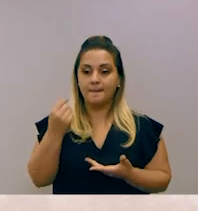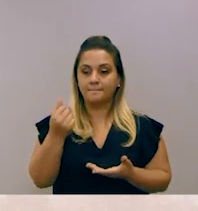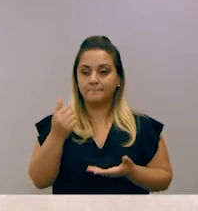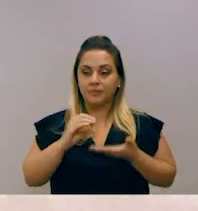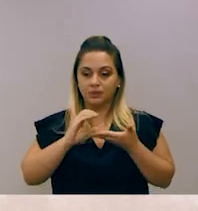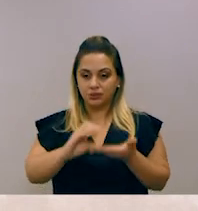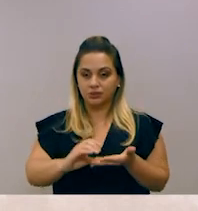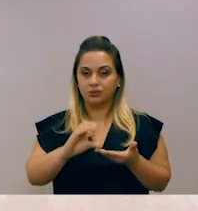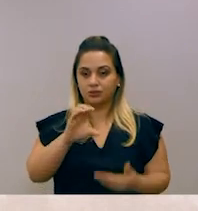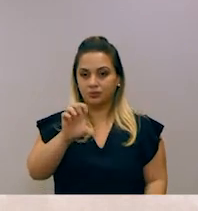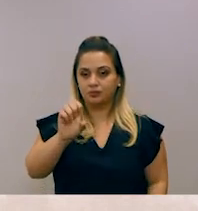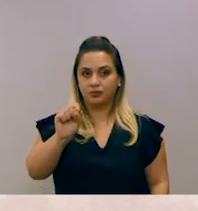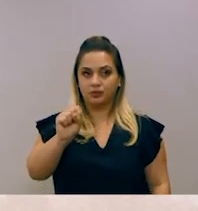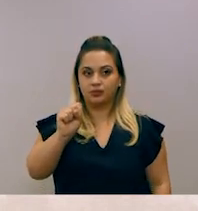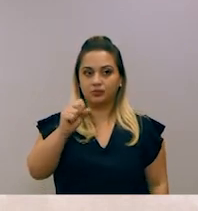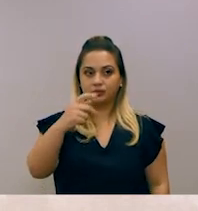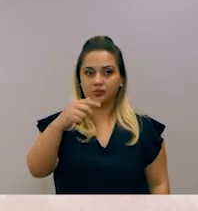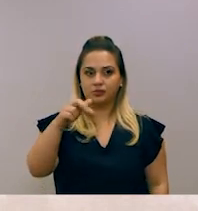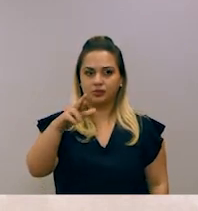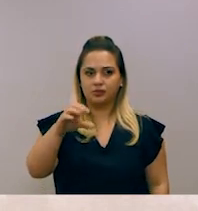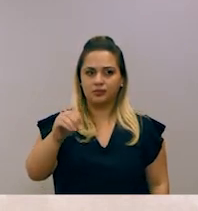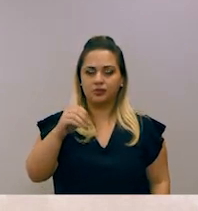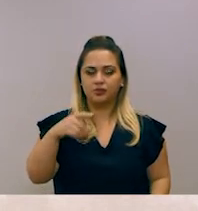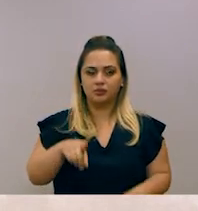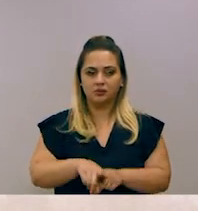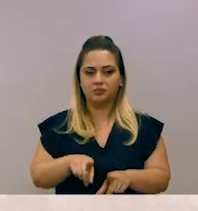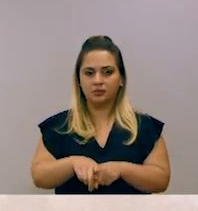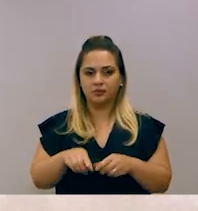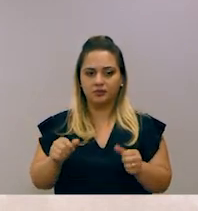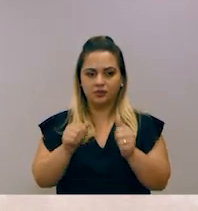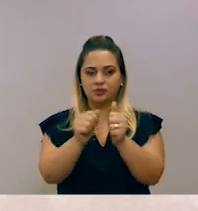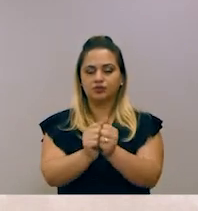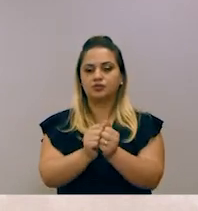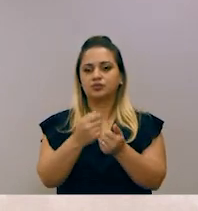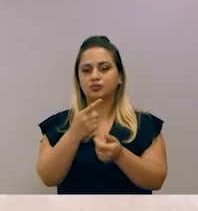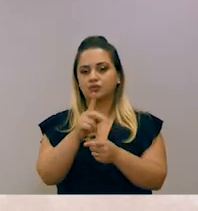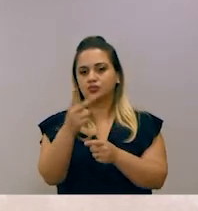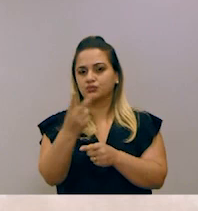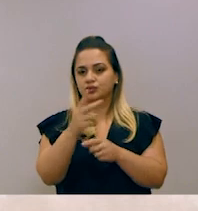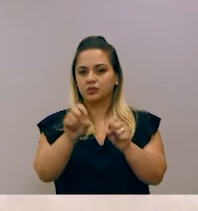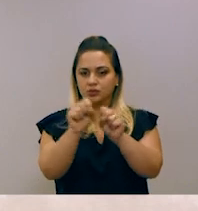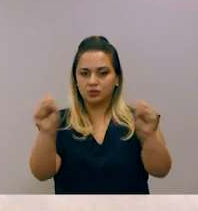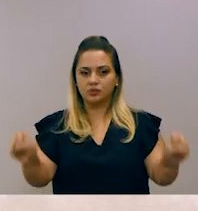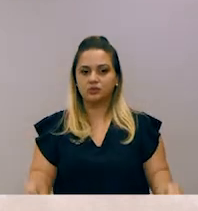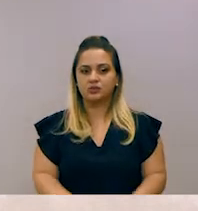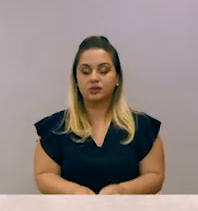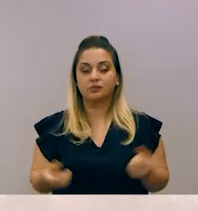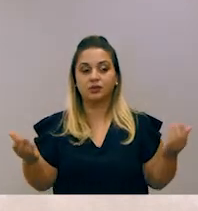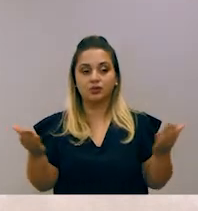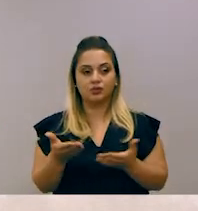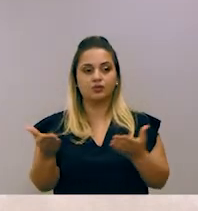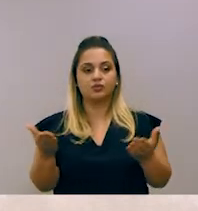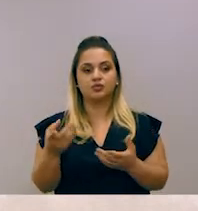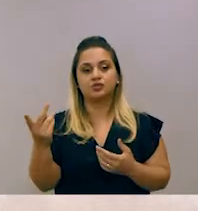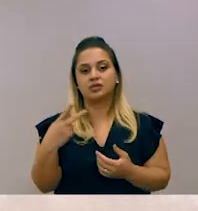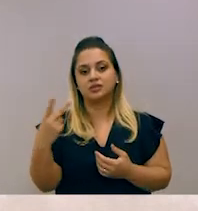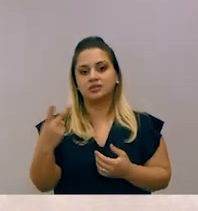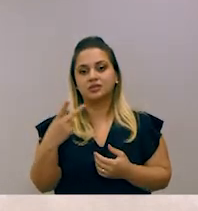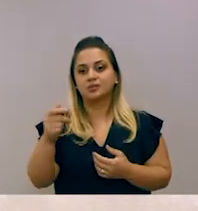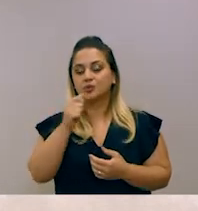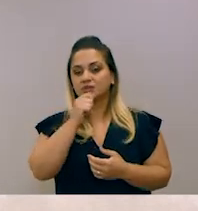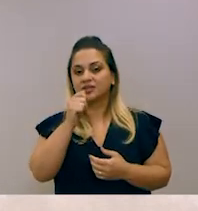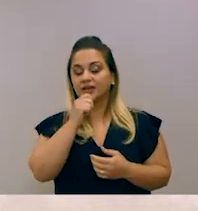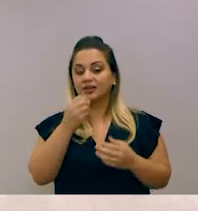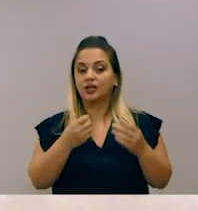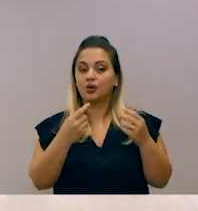and evolved by CEPRO, the place where I work. And currently, we are in the